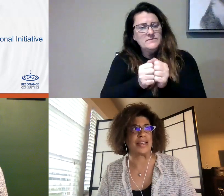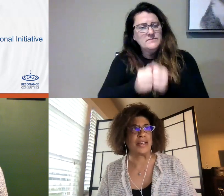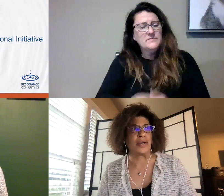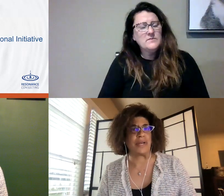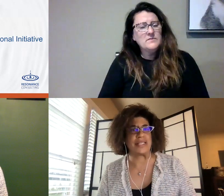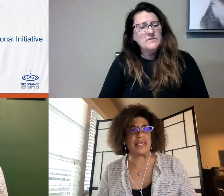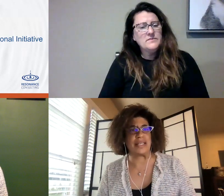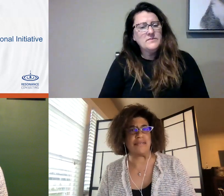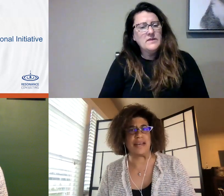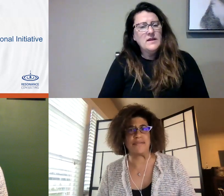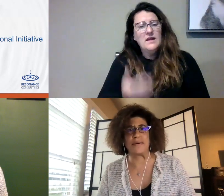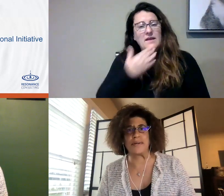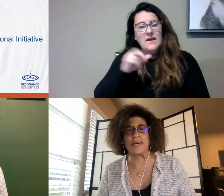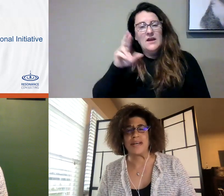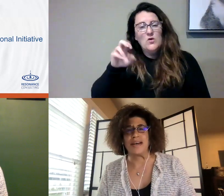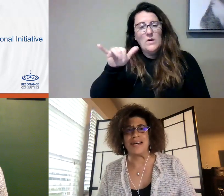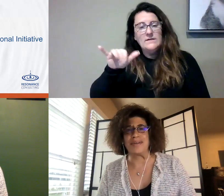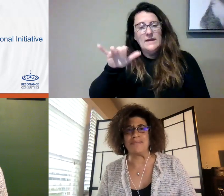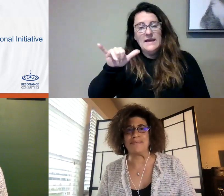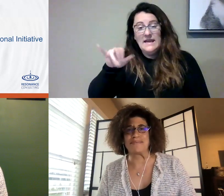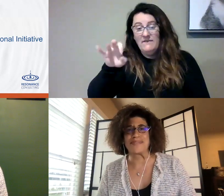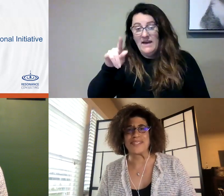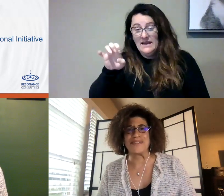thank Rusty and Yvette for